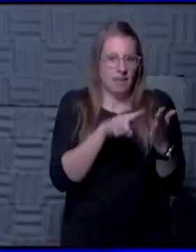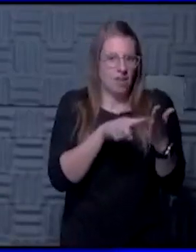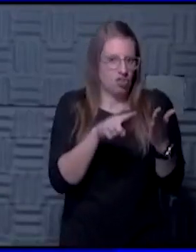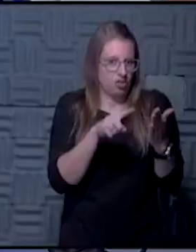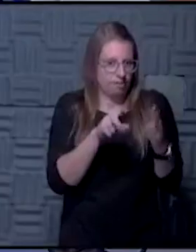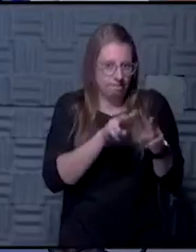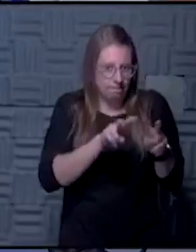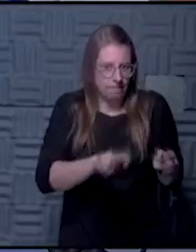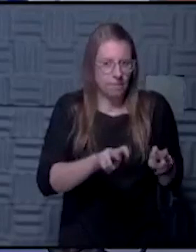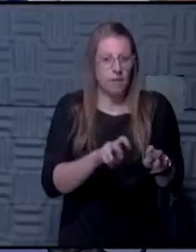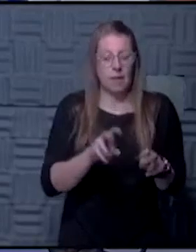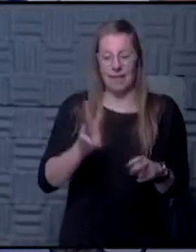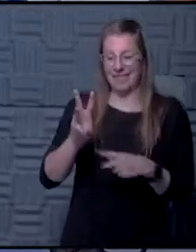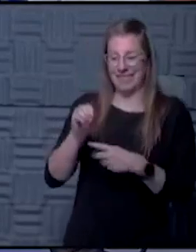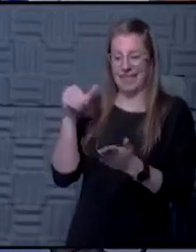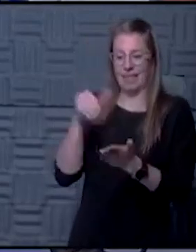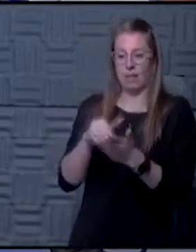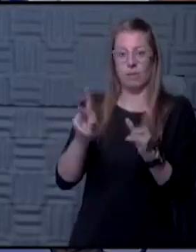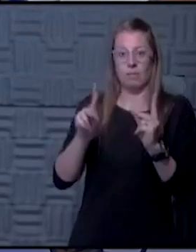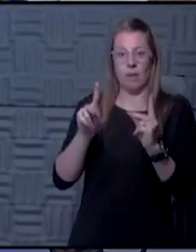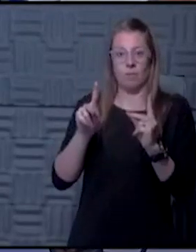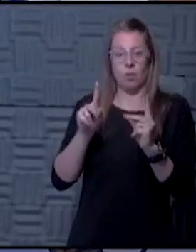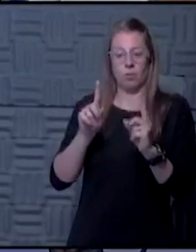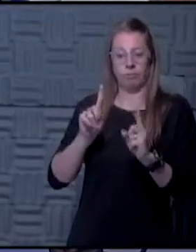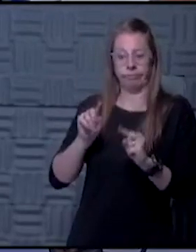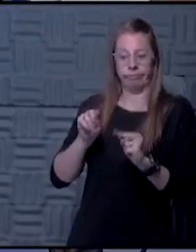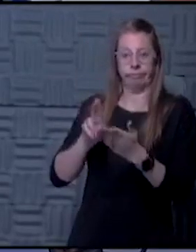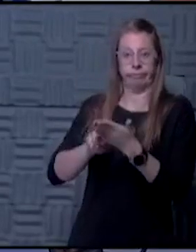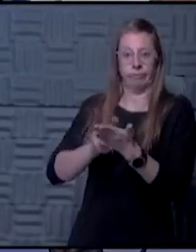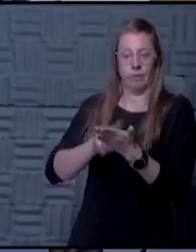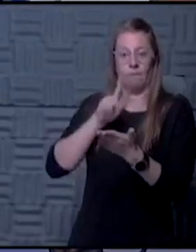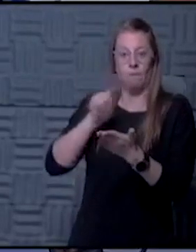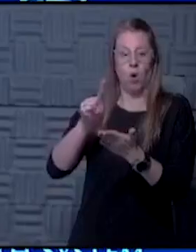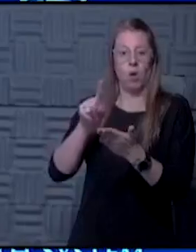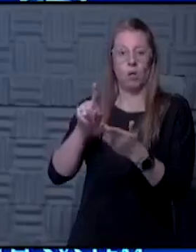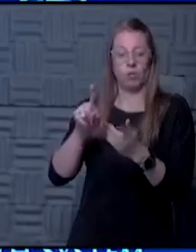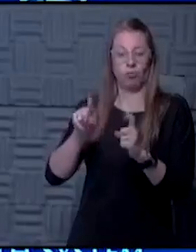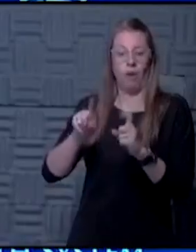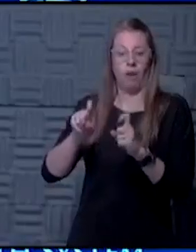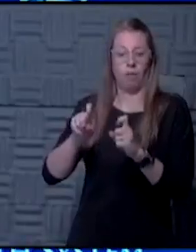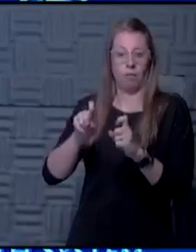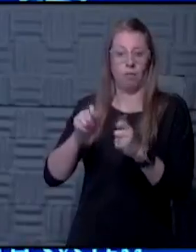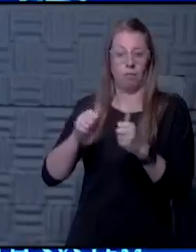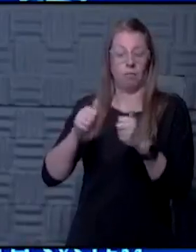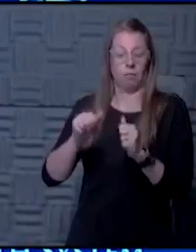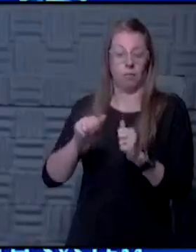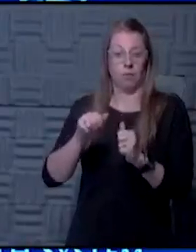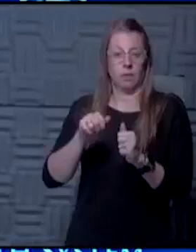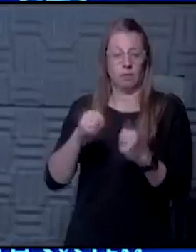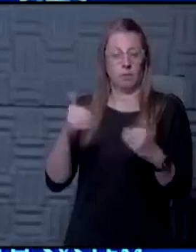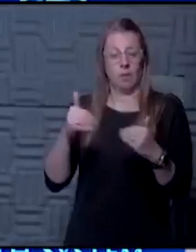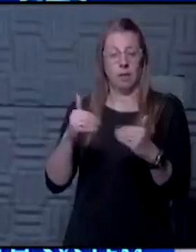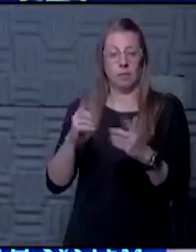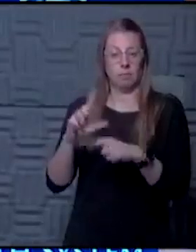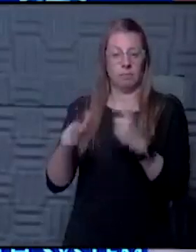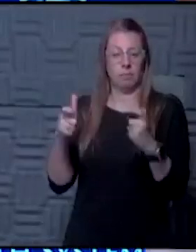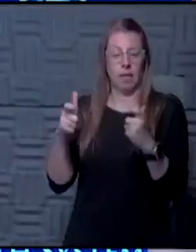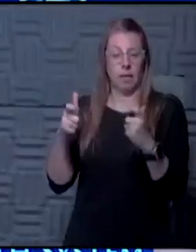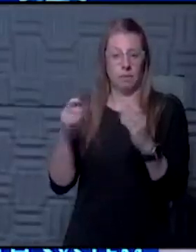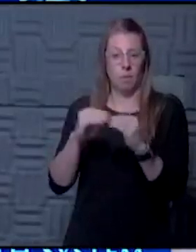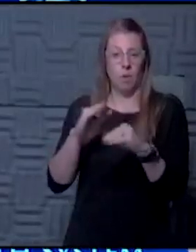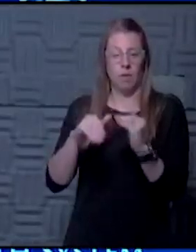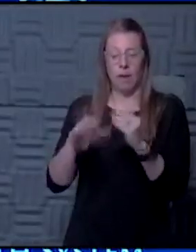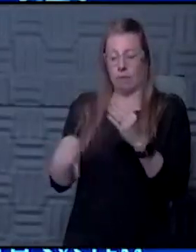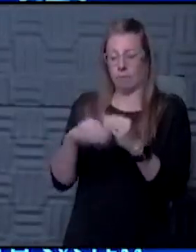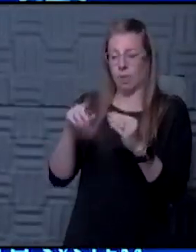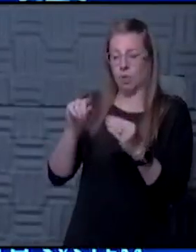look for. Right, and they were trying to get 60,000 people enrolled into the trial, which was the largest of the clinical trials for a vaccine, by the way. I think there's an addition by